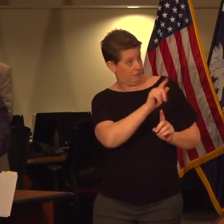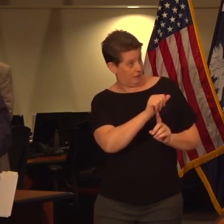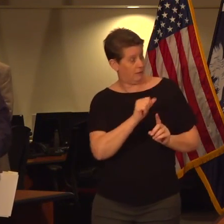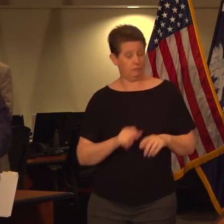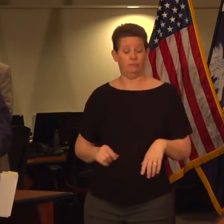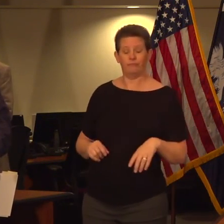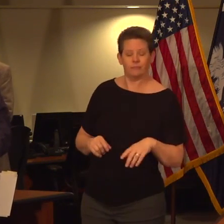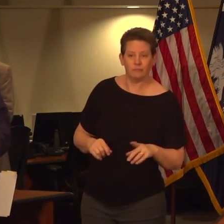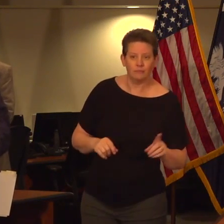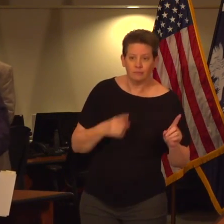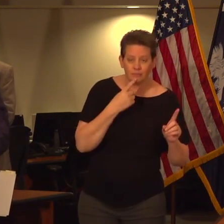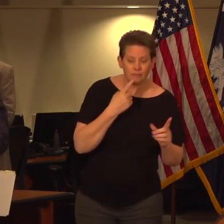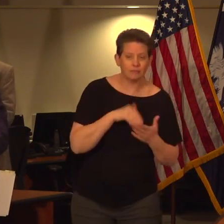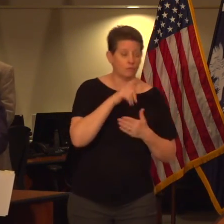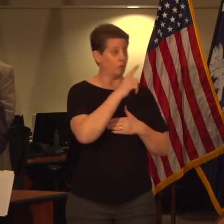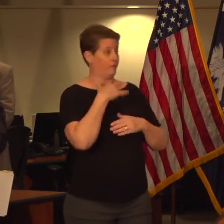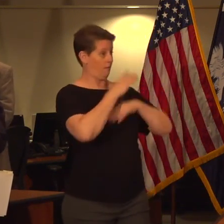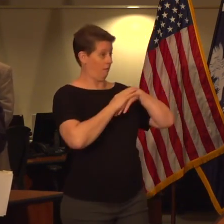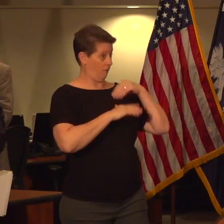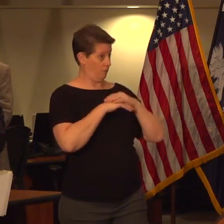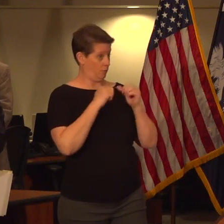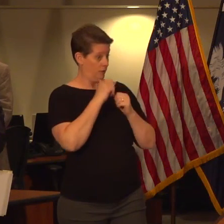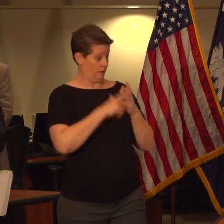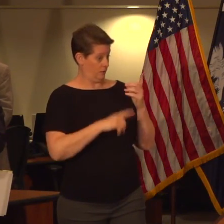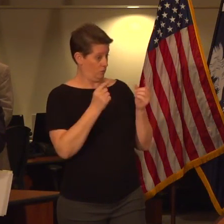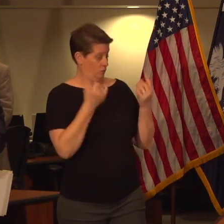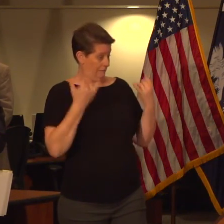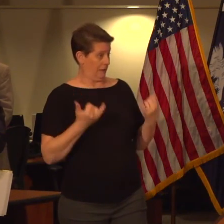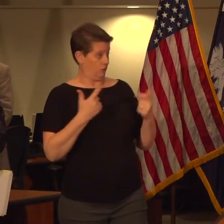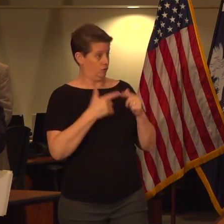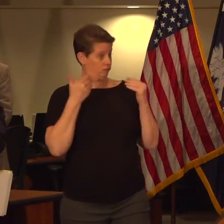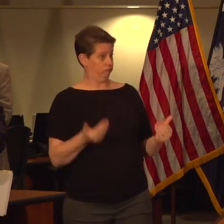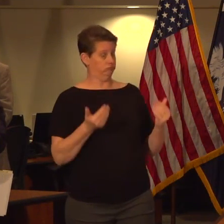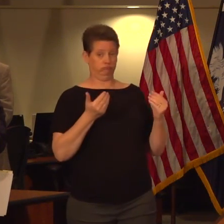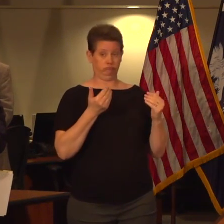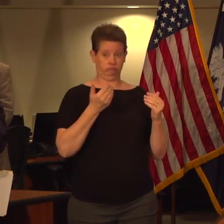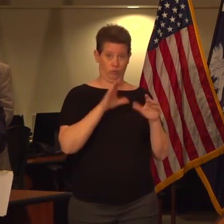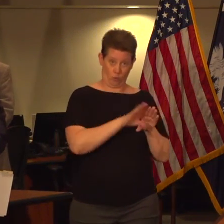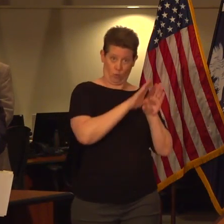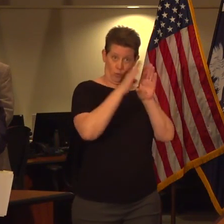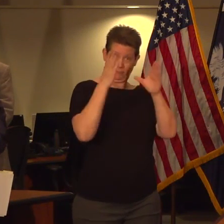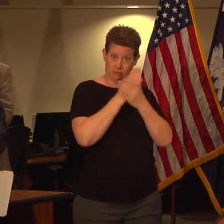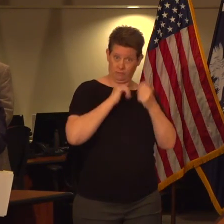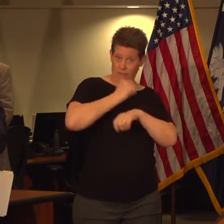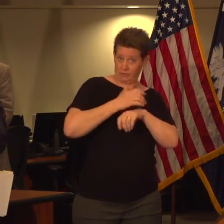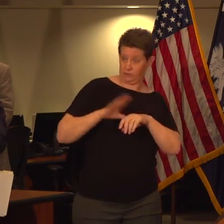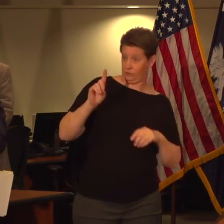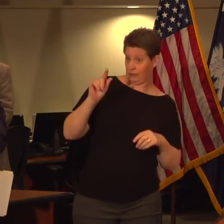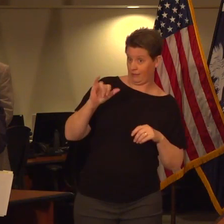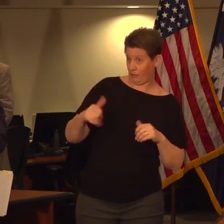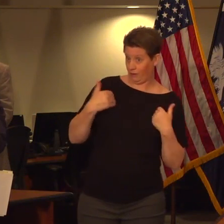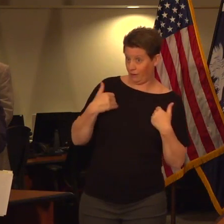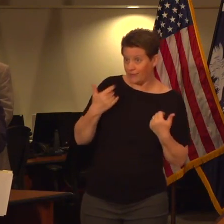presented? Sorry, repeat You feel again? comfortable with these measures being taken right now to relax the restrictions based on the data that you have and the numbers